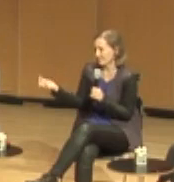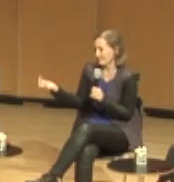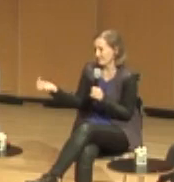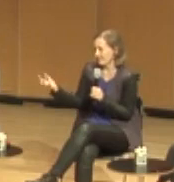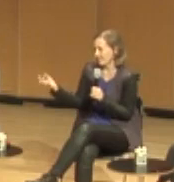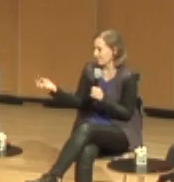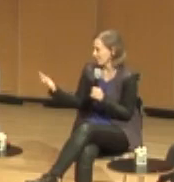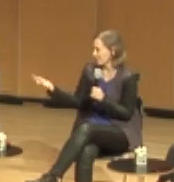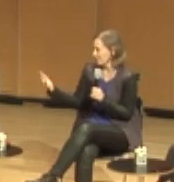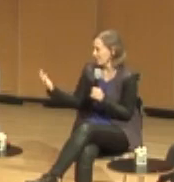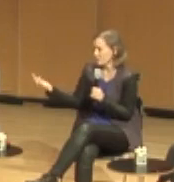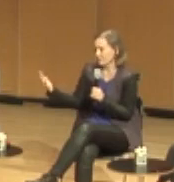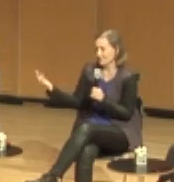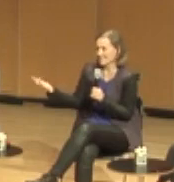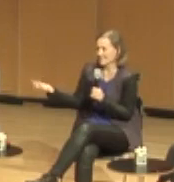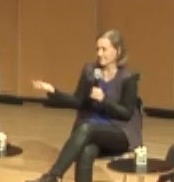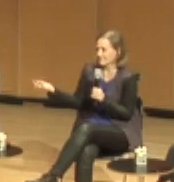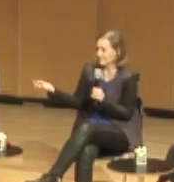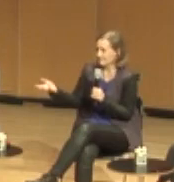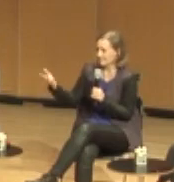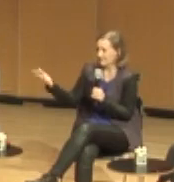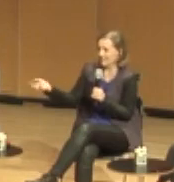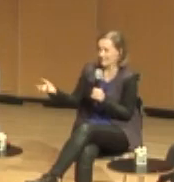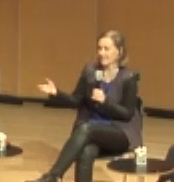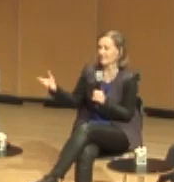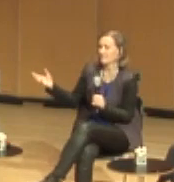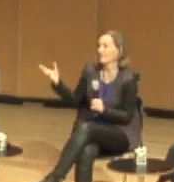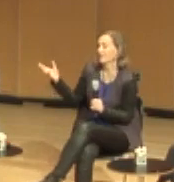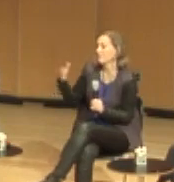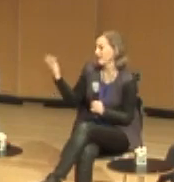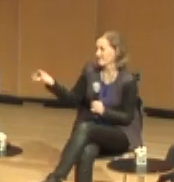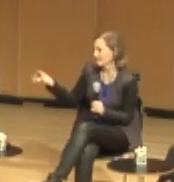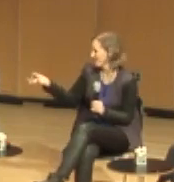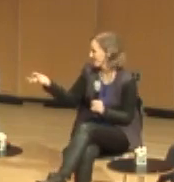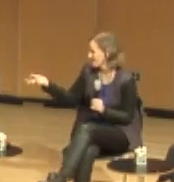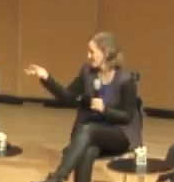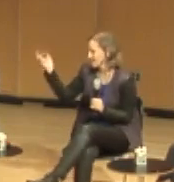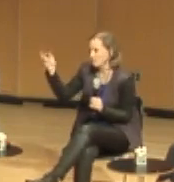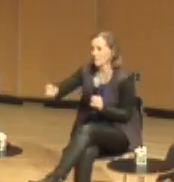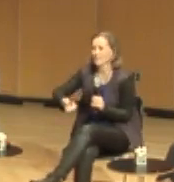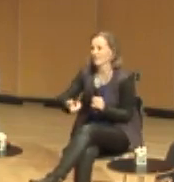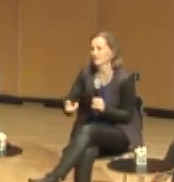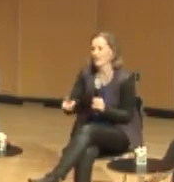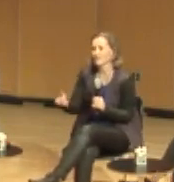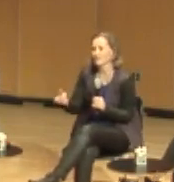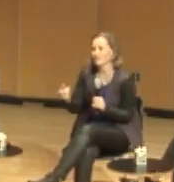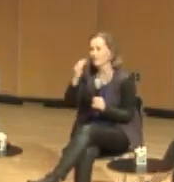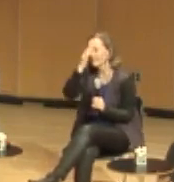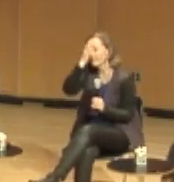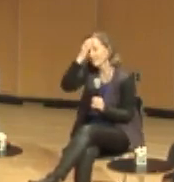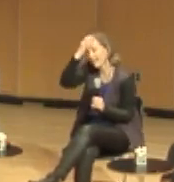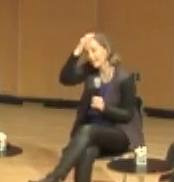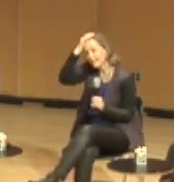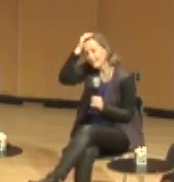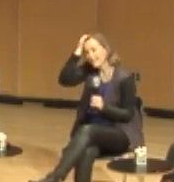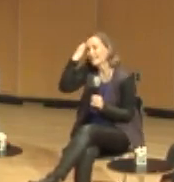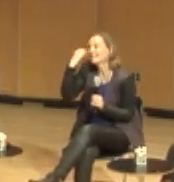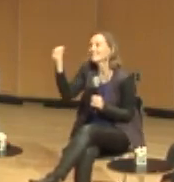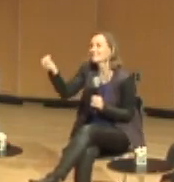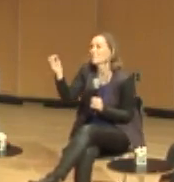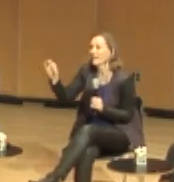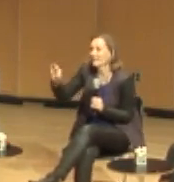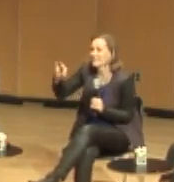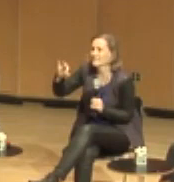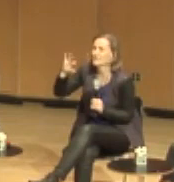everydayness um colloquialism that's that's very present that's that's what we're trying to do and I think that